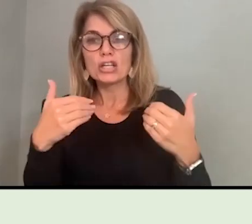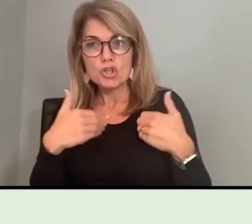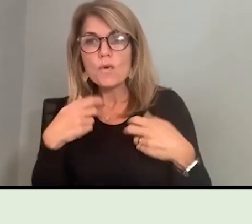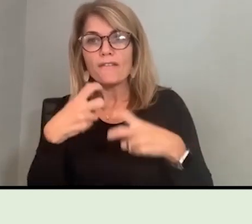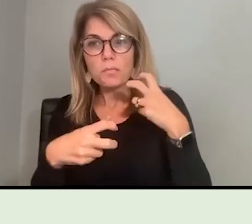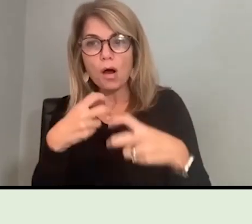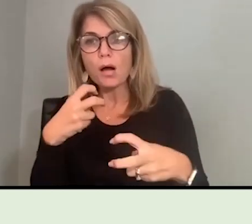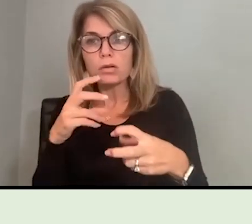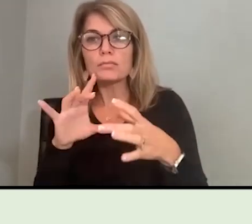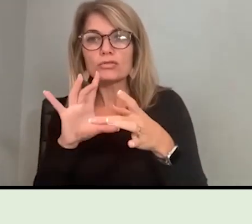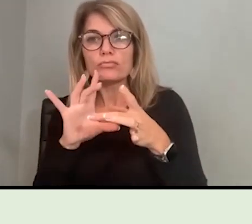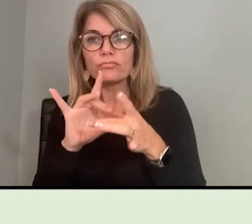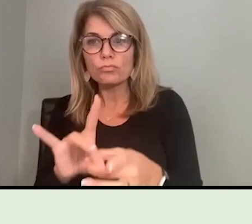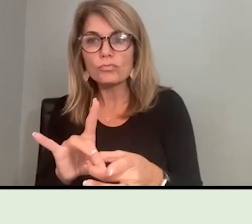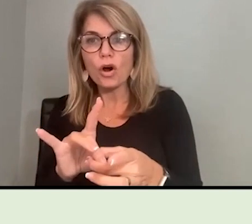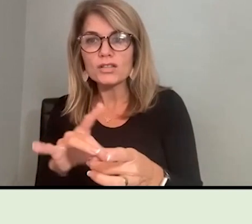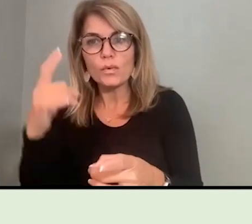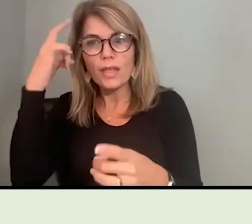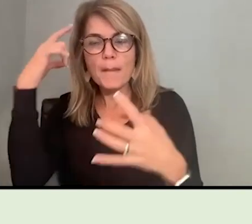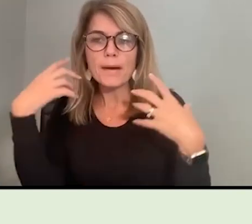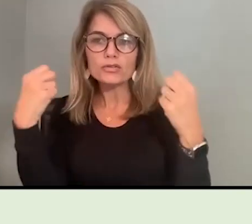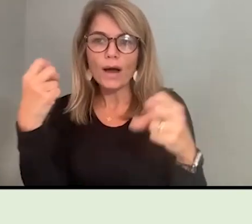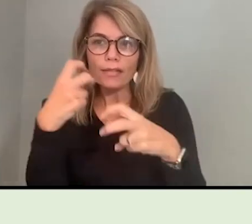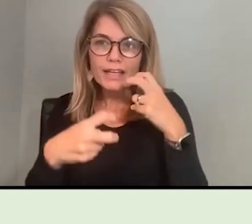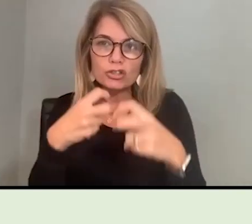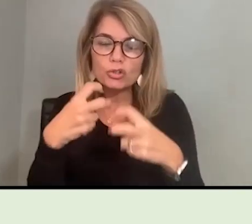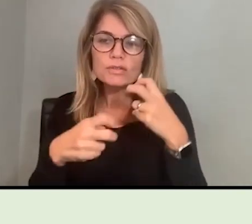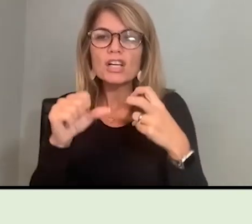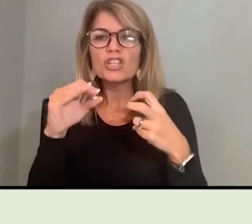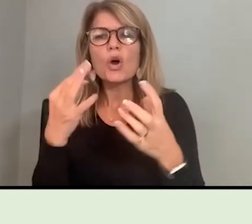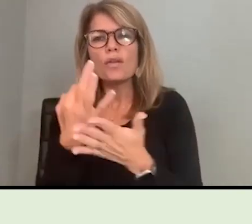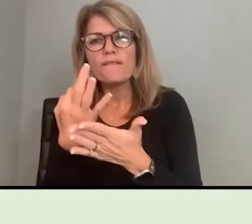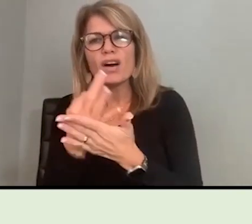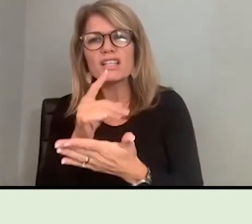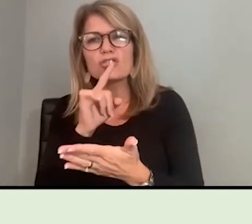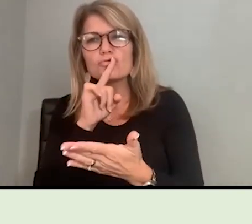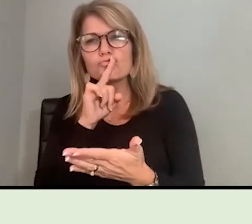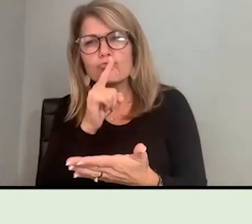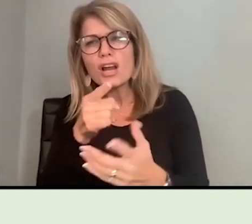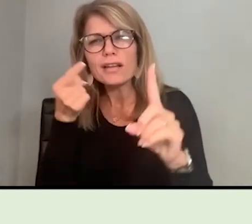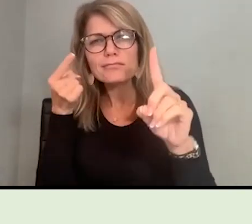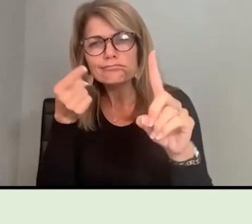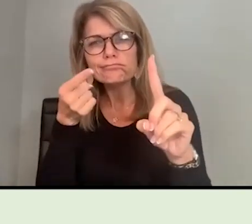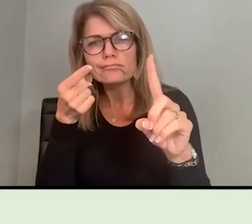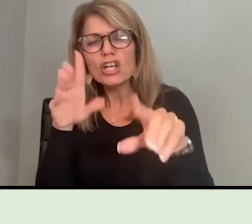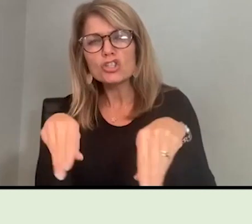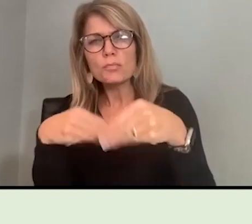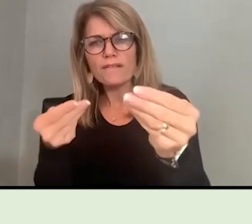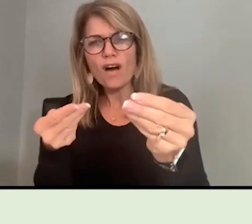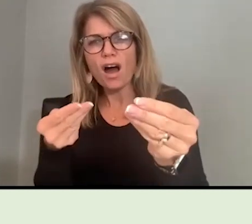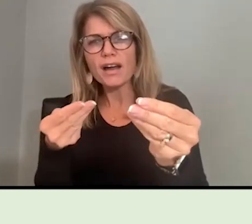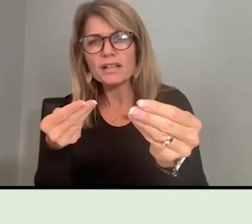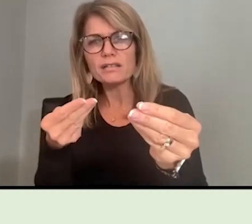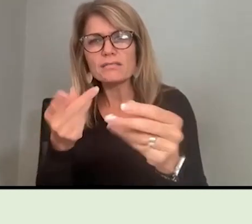with regards to mental health issues and so forth. So this funding is to really provide preventive care for them, and